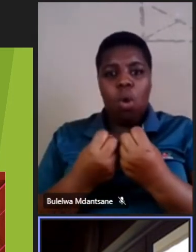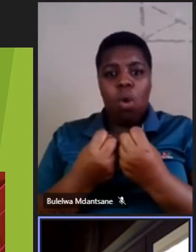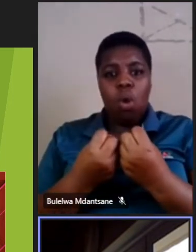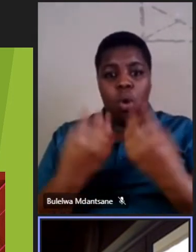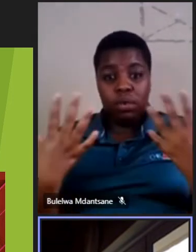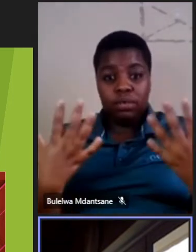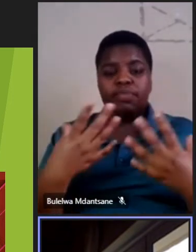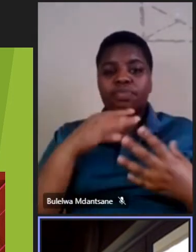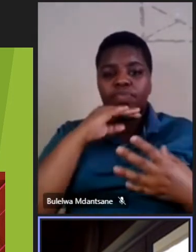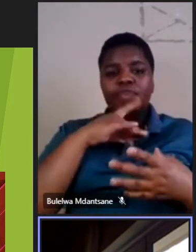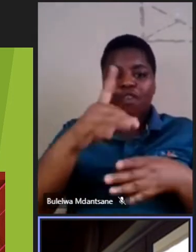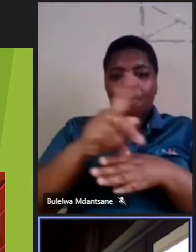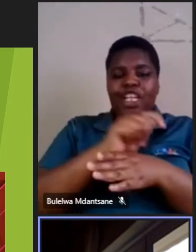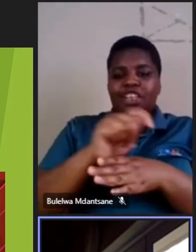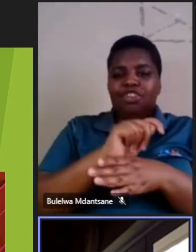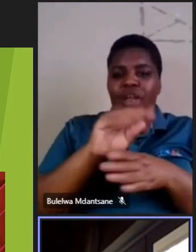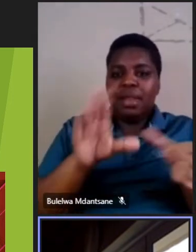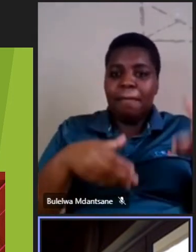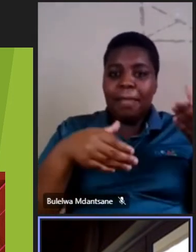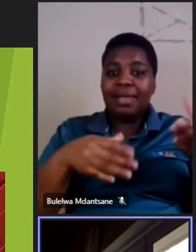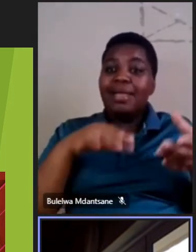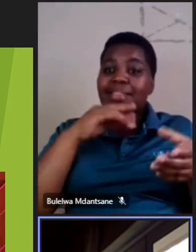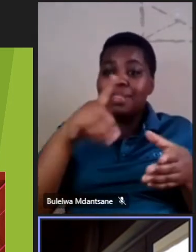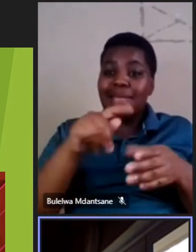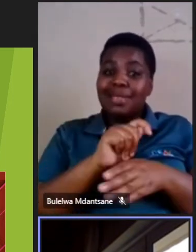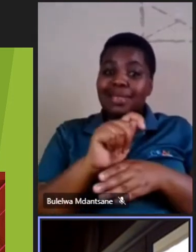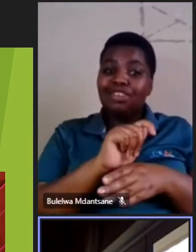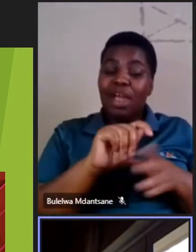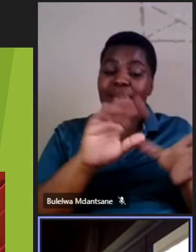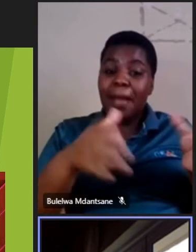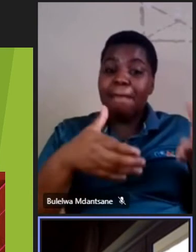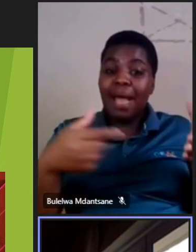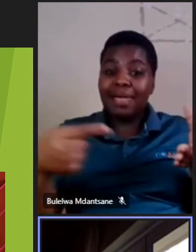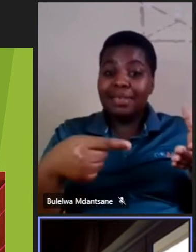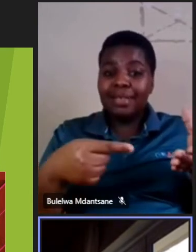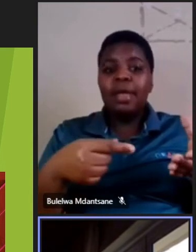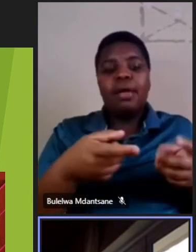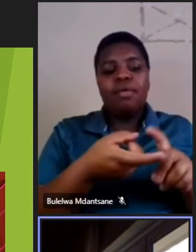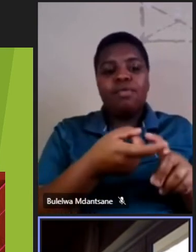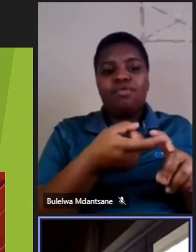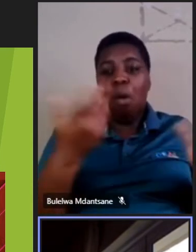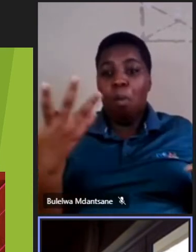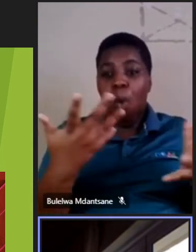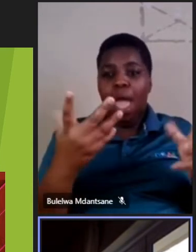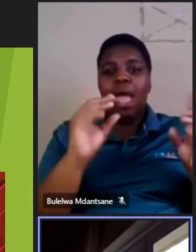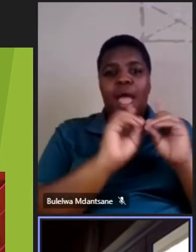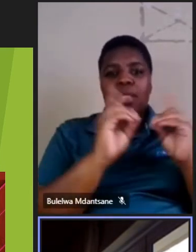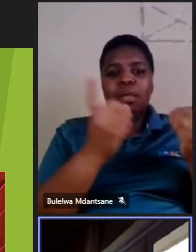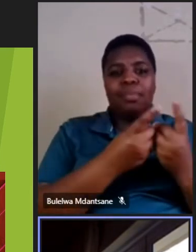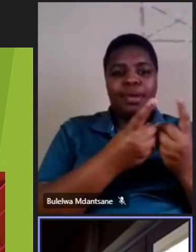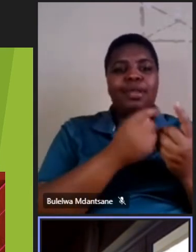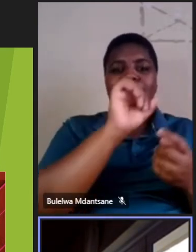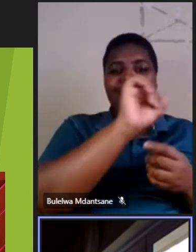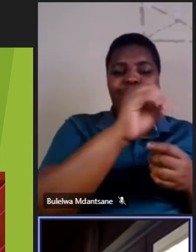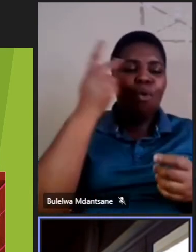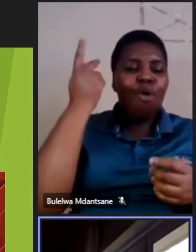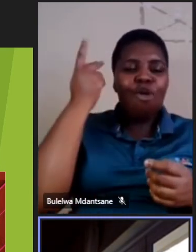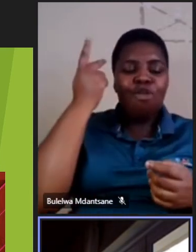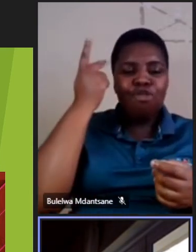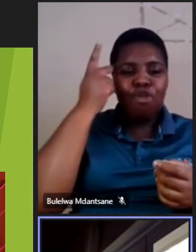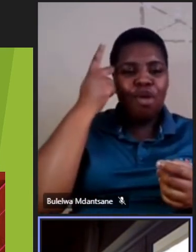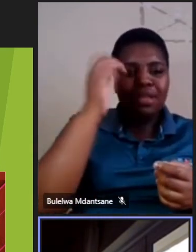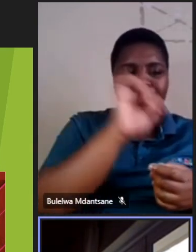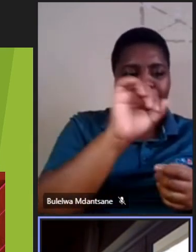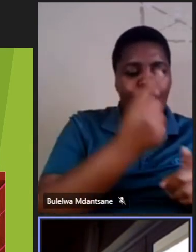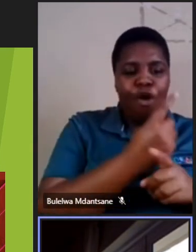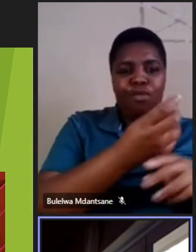training package. The training package provided by the department on the Knowledge Hub